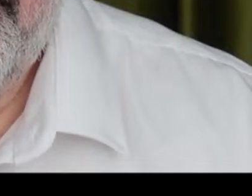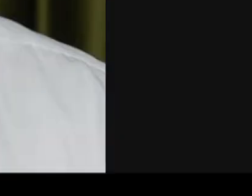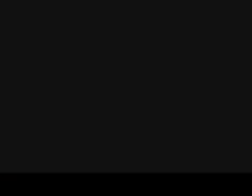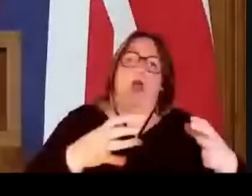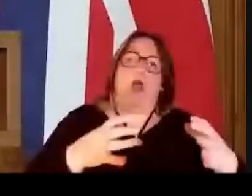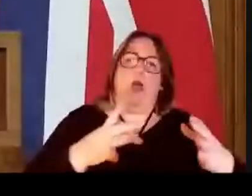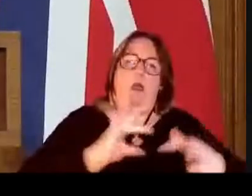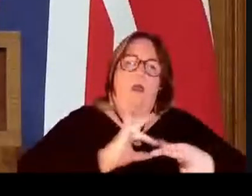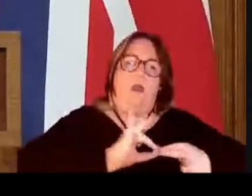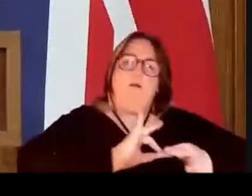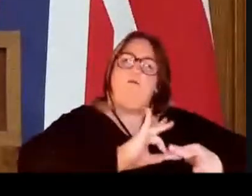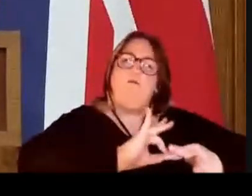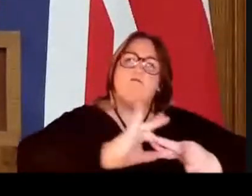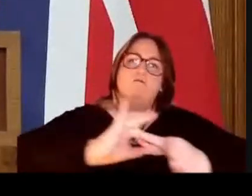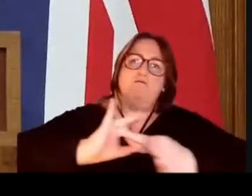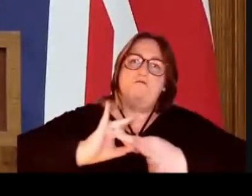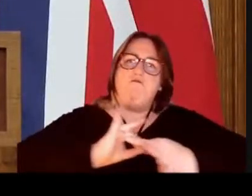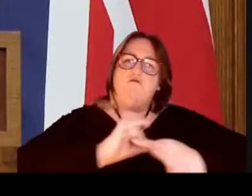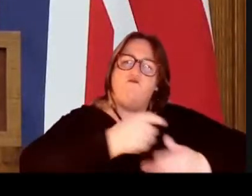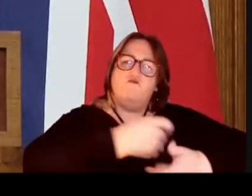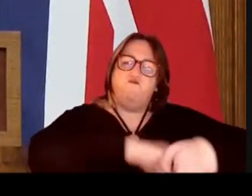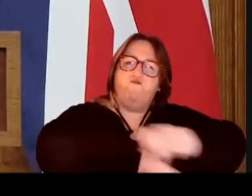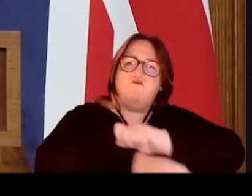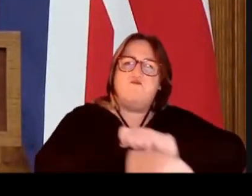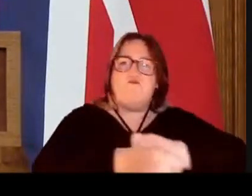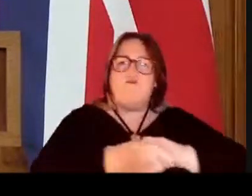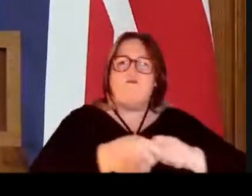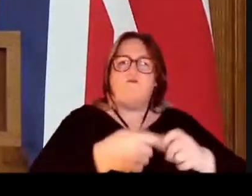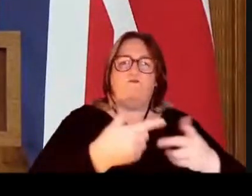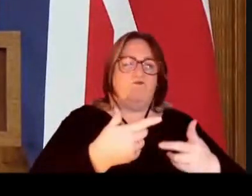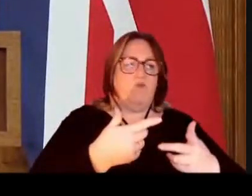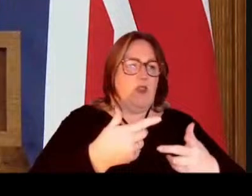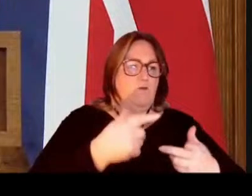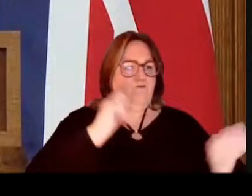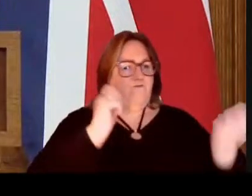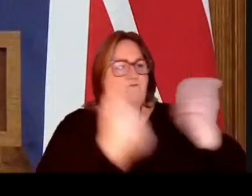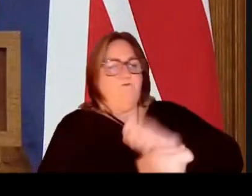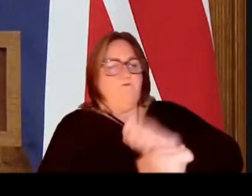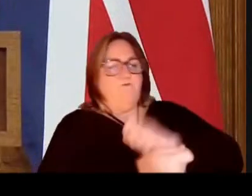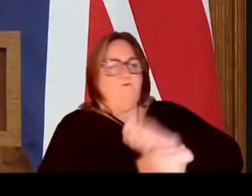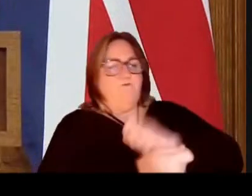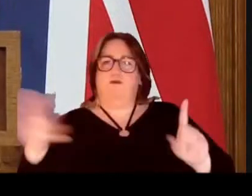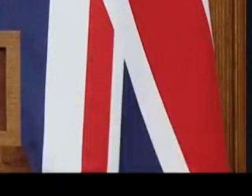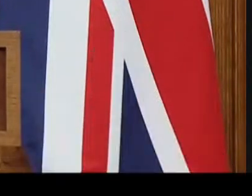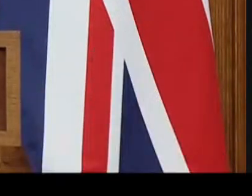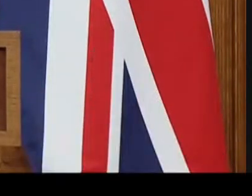"Well, look, cut the pieces of their lives. They chose to rebuild.